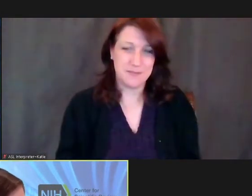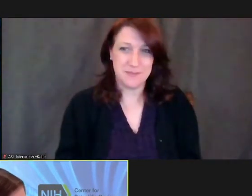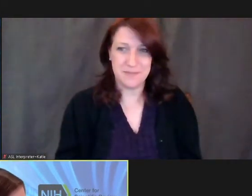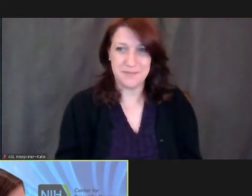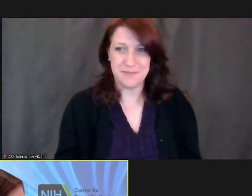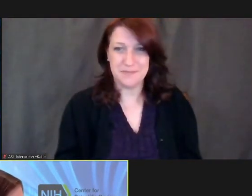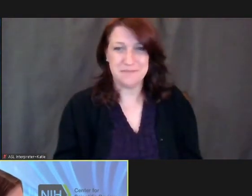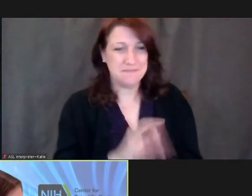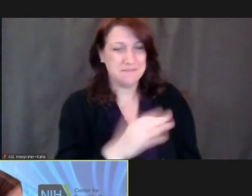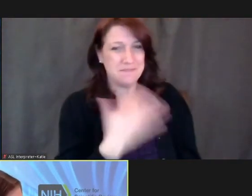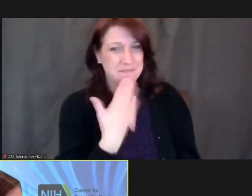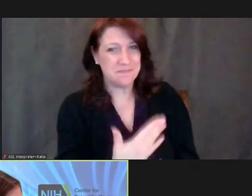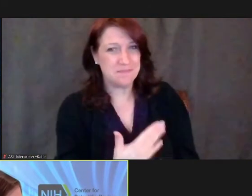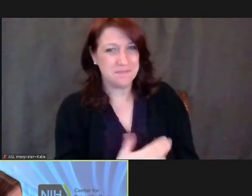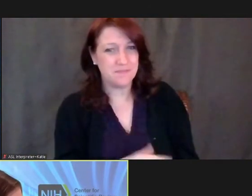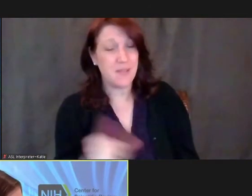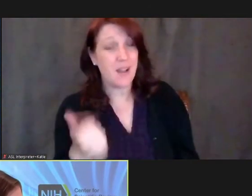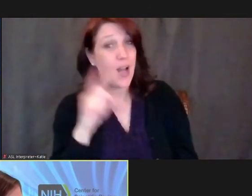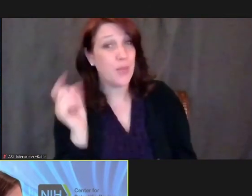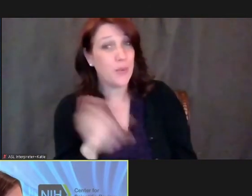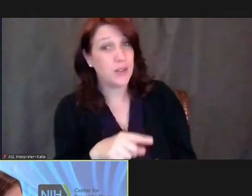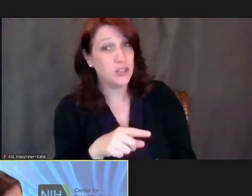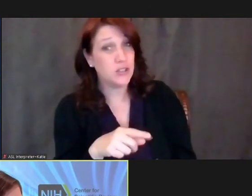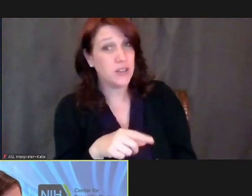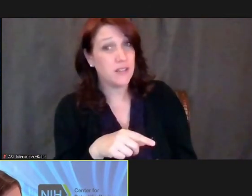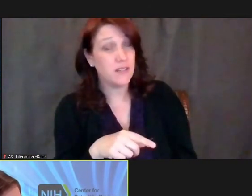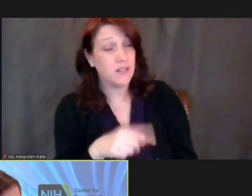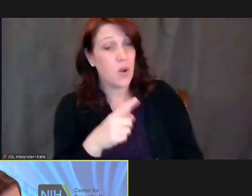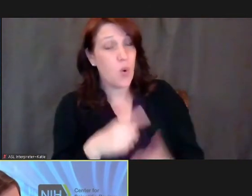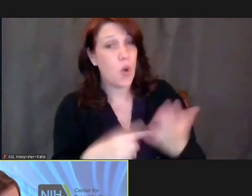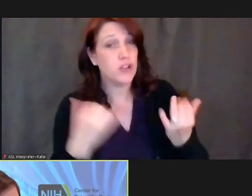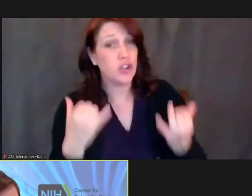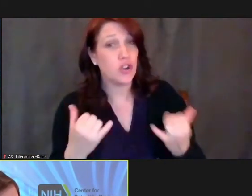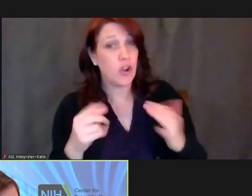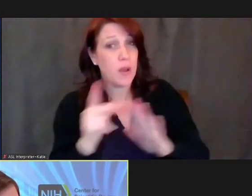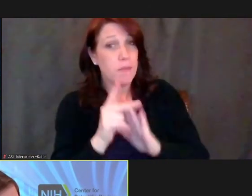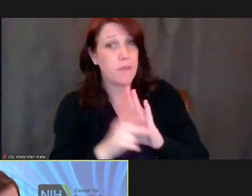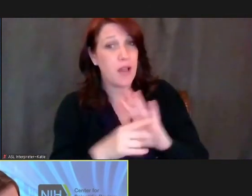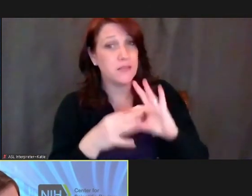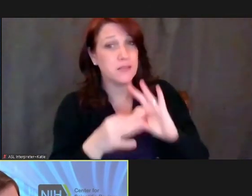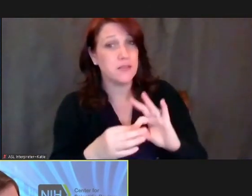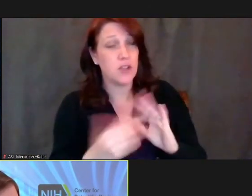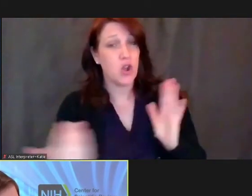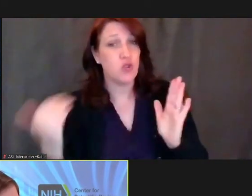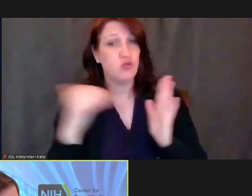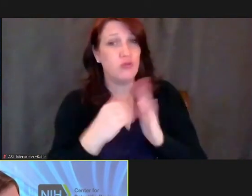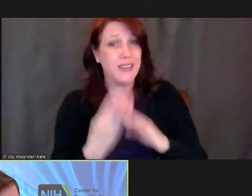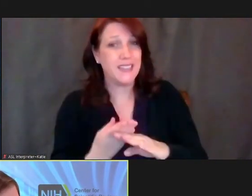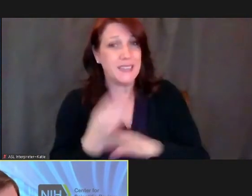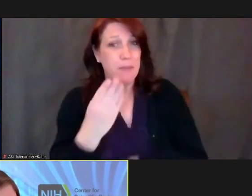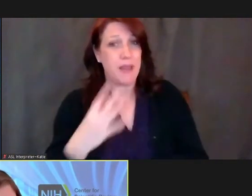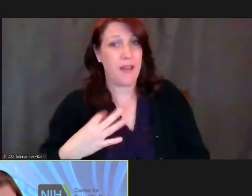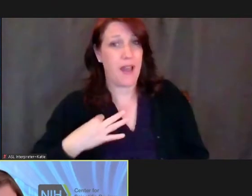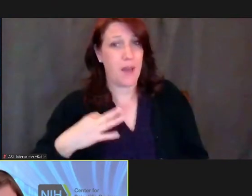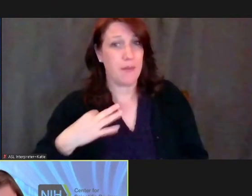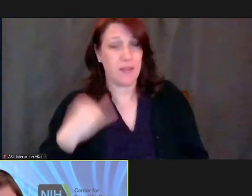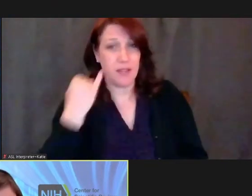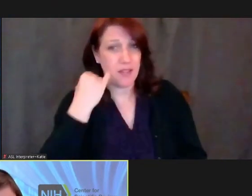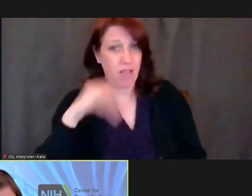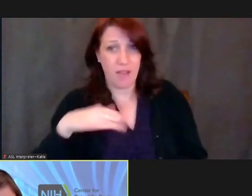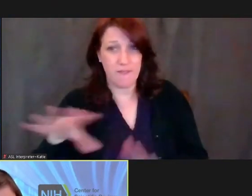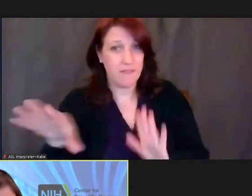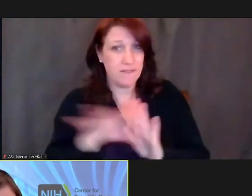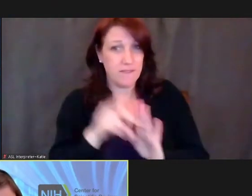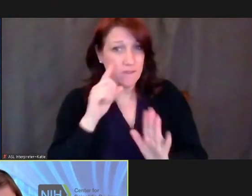Great, thank you. Another question. What's the current policy on resubmitting an application that has not been selected for